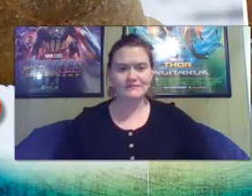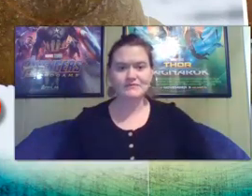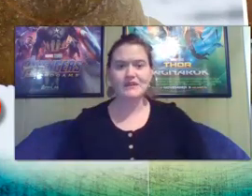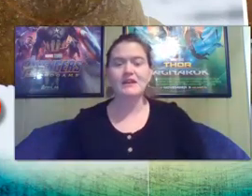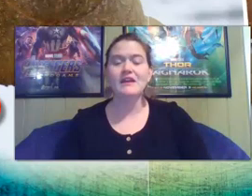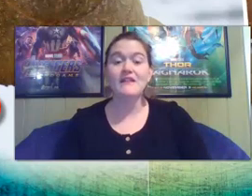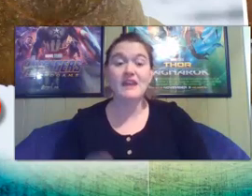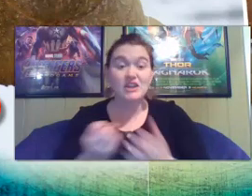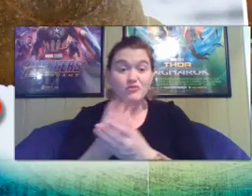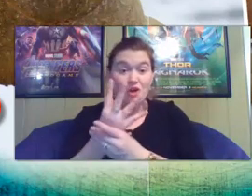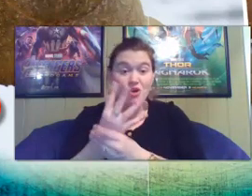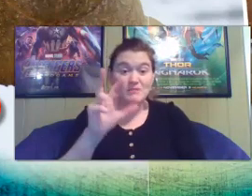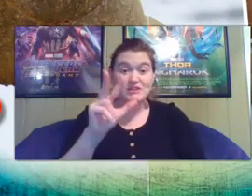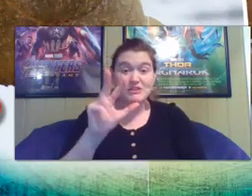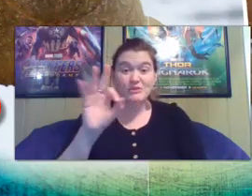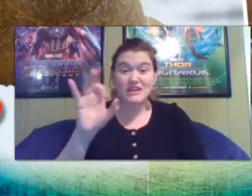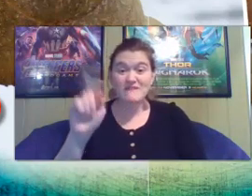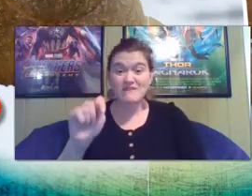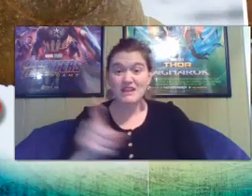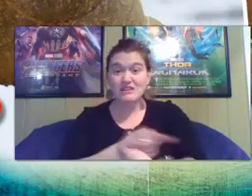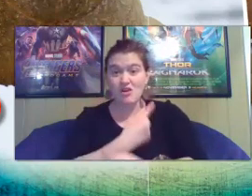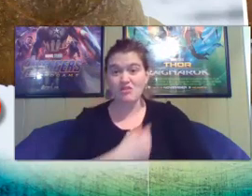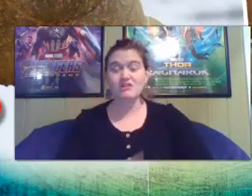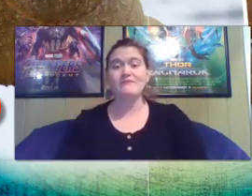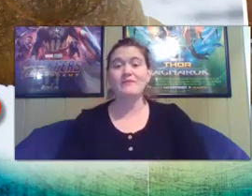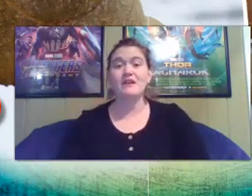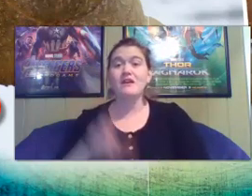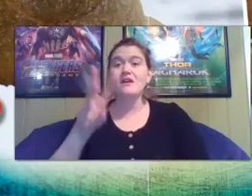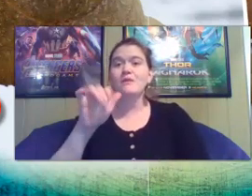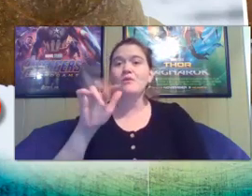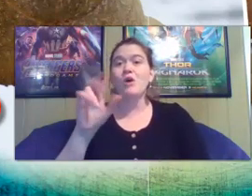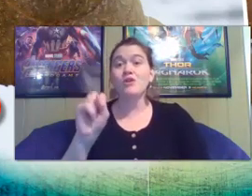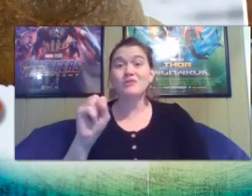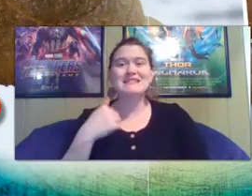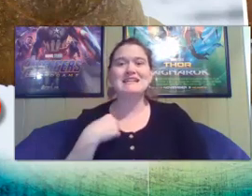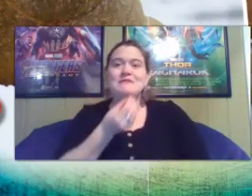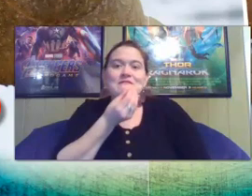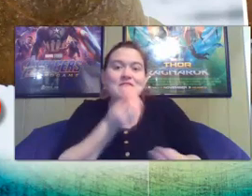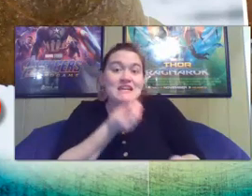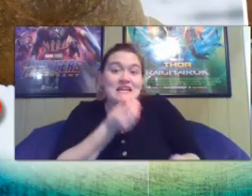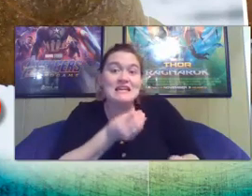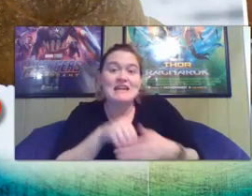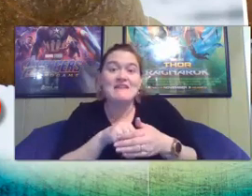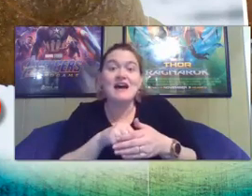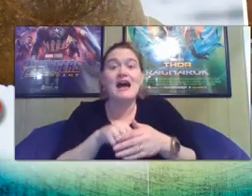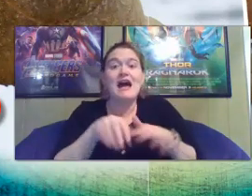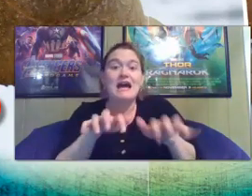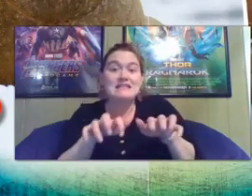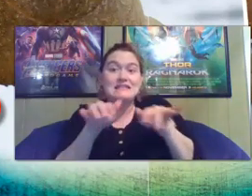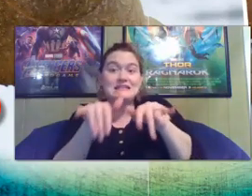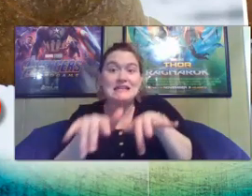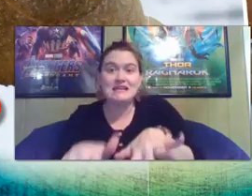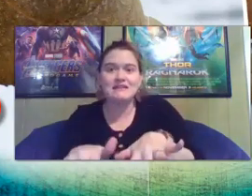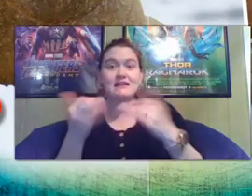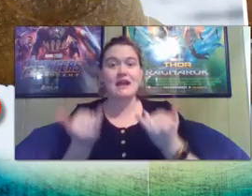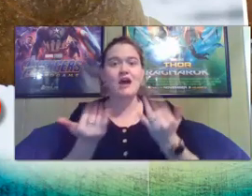tusks. They can grow up to 3 feet long. The walrus has been feeding in the